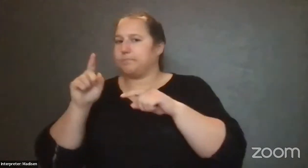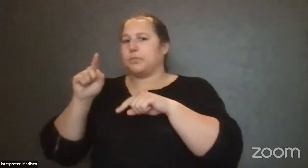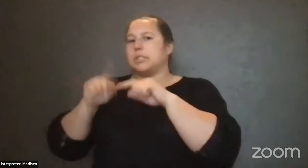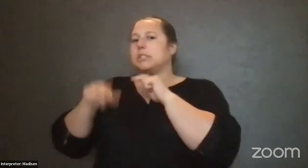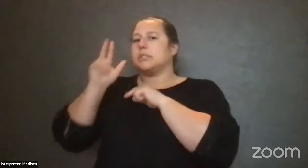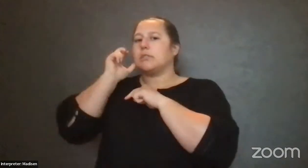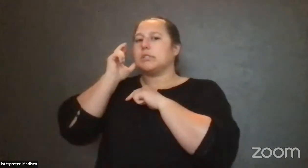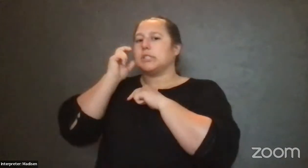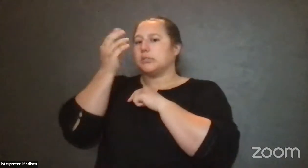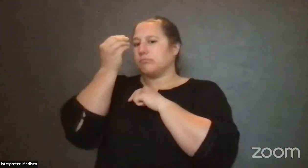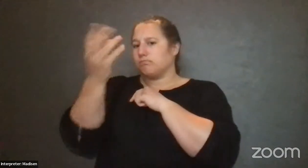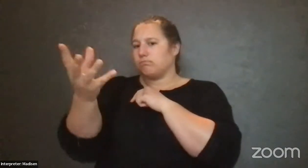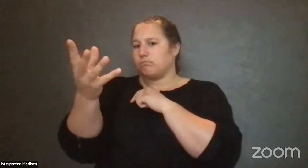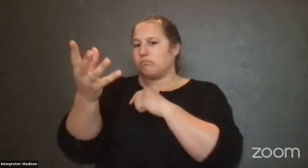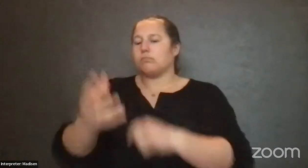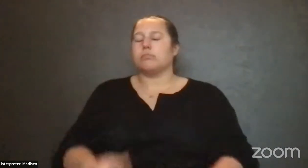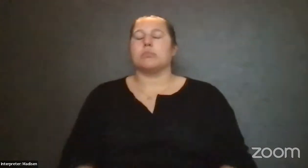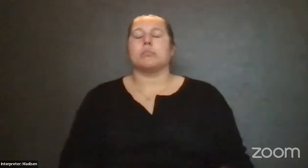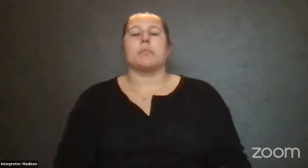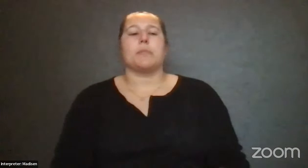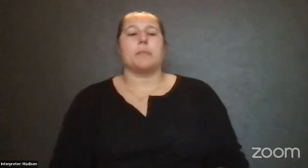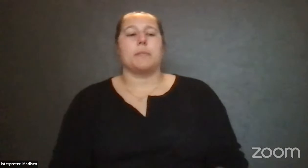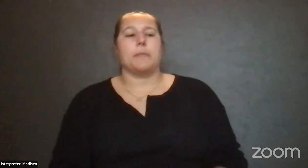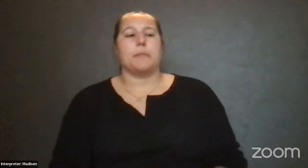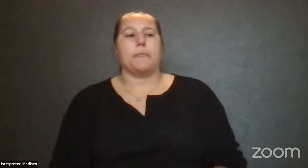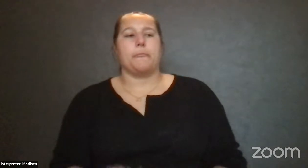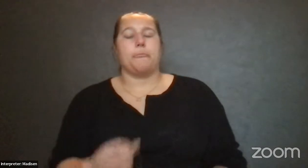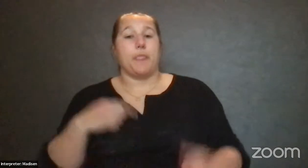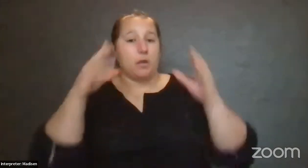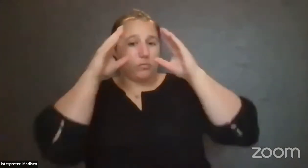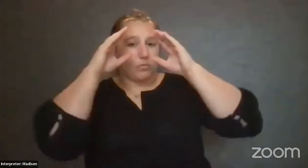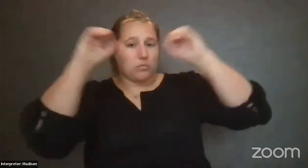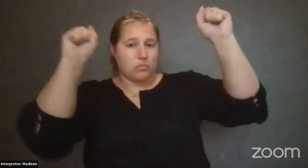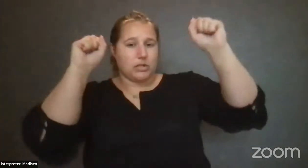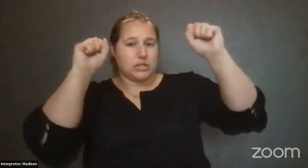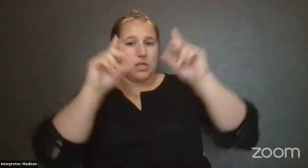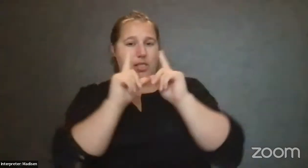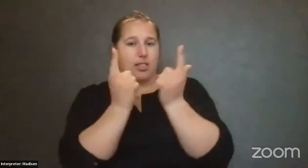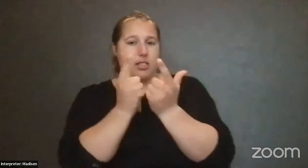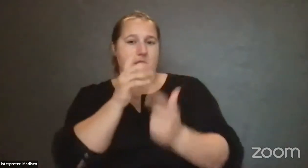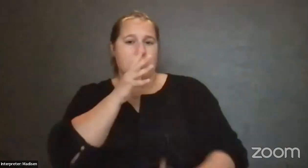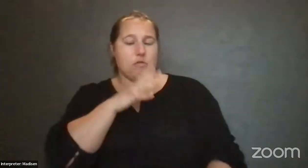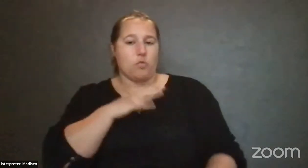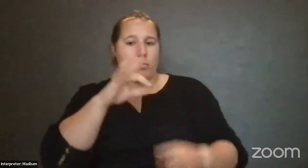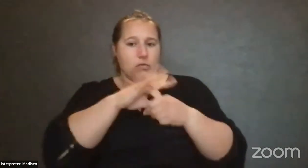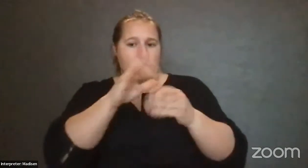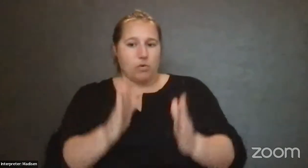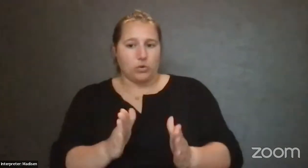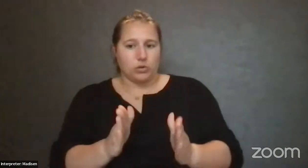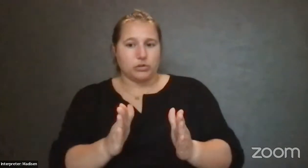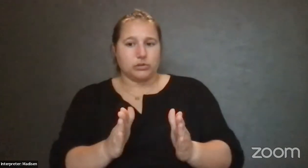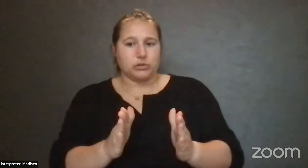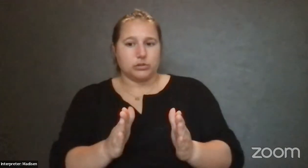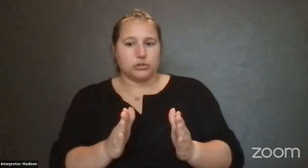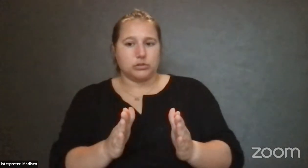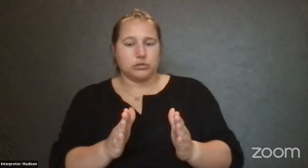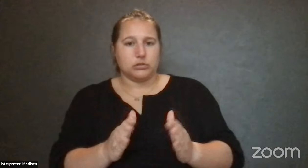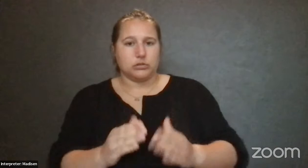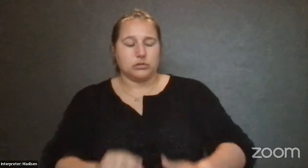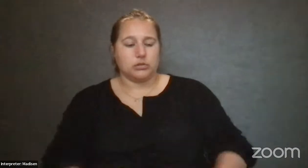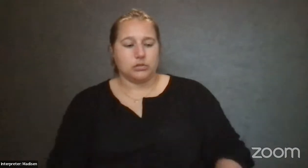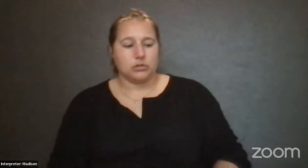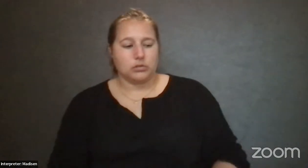My name is Barbara Grosh. I'm president of the League of Women Voters of the Rochester metro area. We were